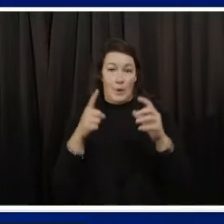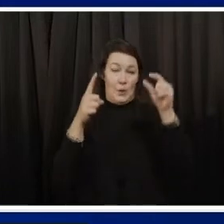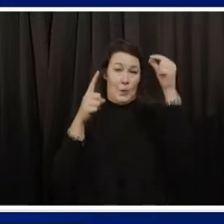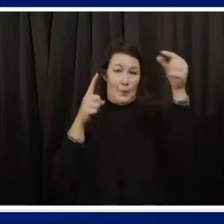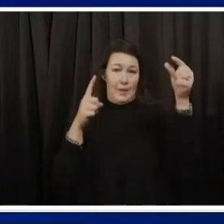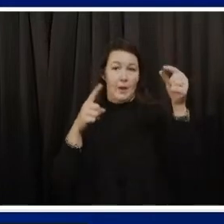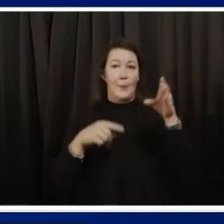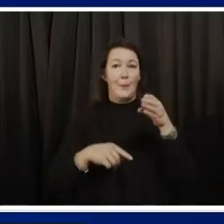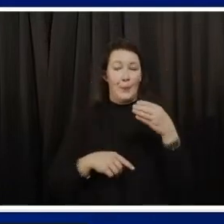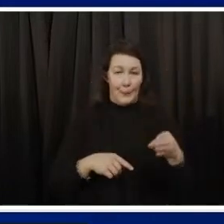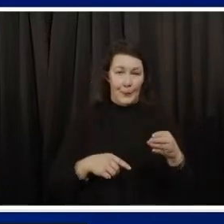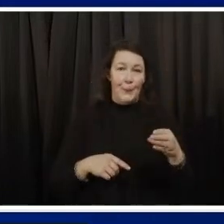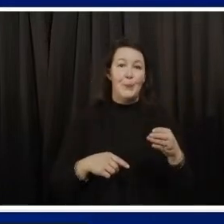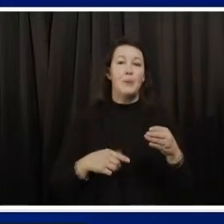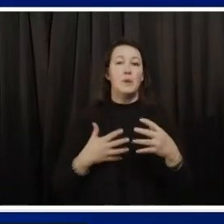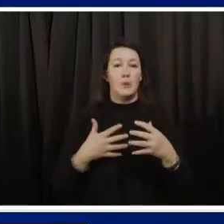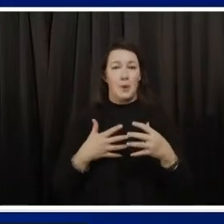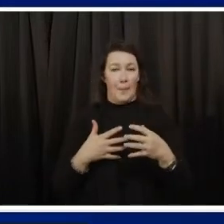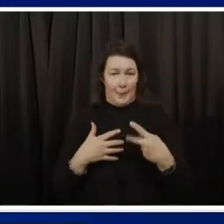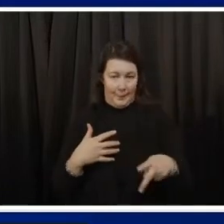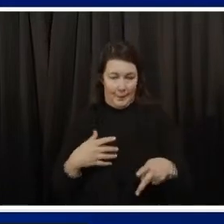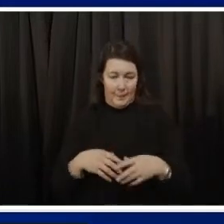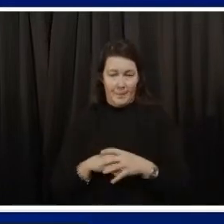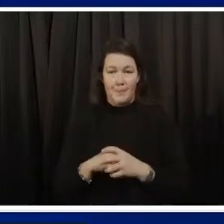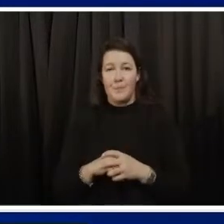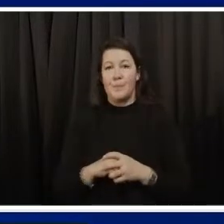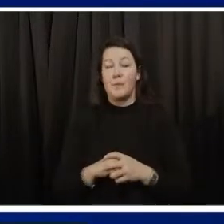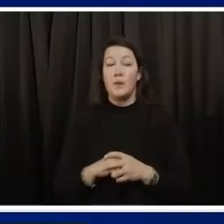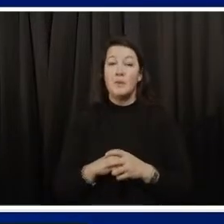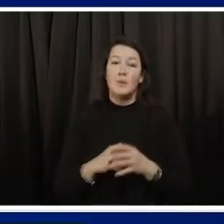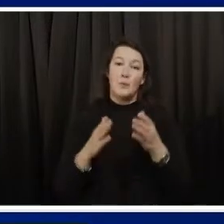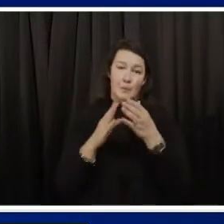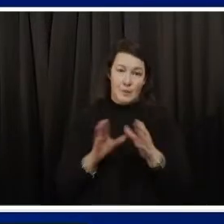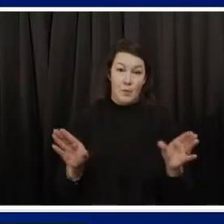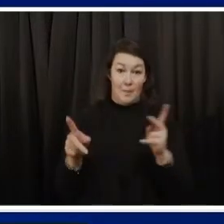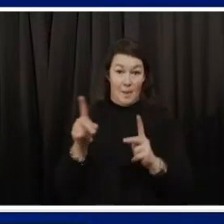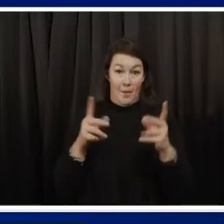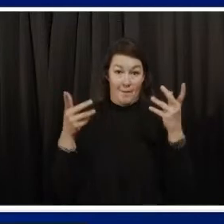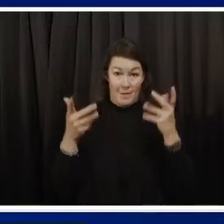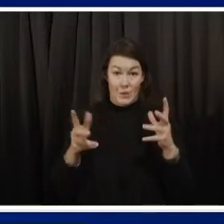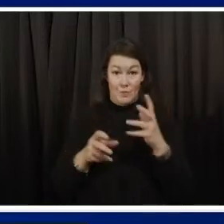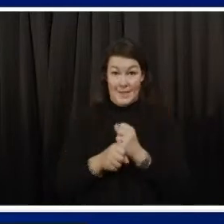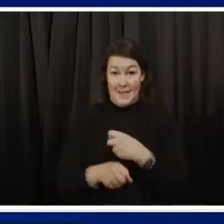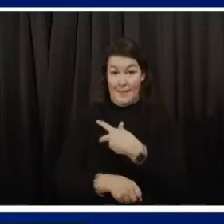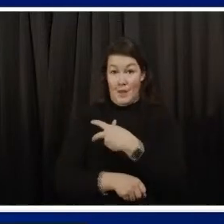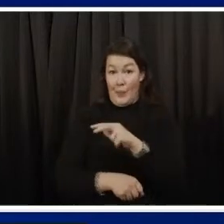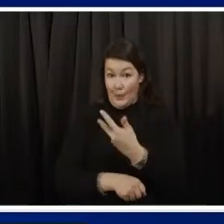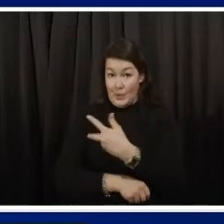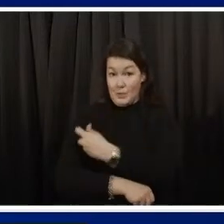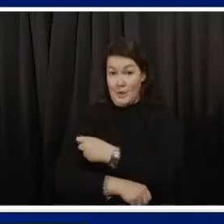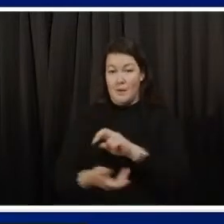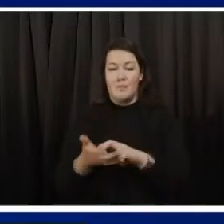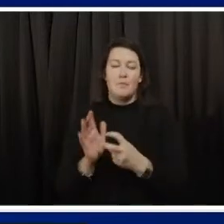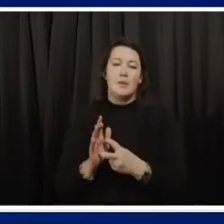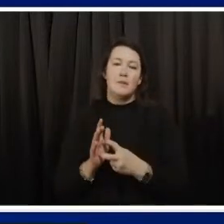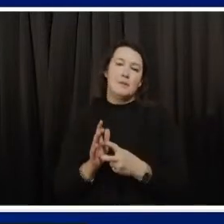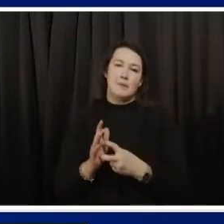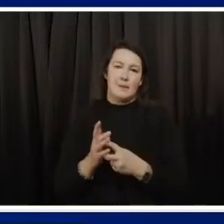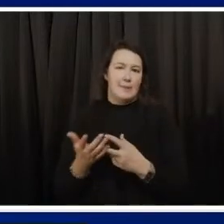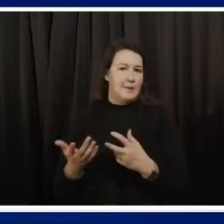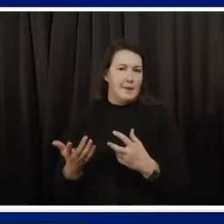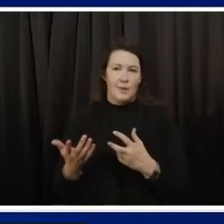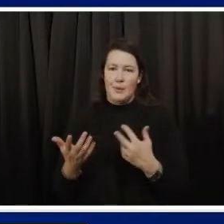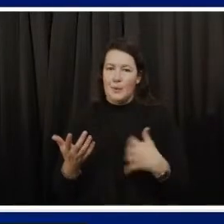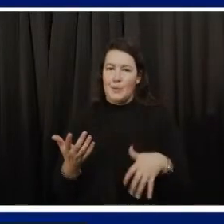have received a booster dose, that is shown in purple. So overall, people who have received boosters are 2.4 times less likely to be